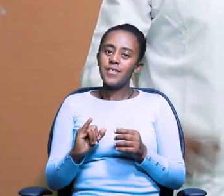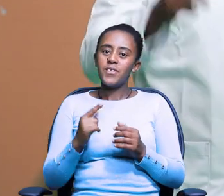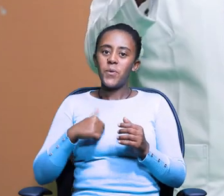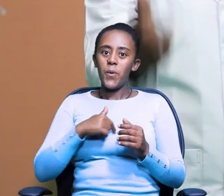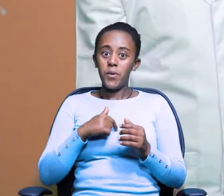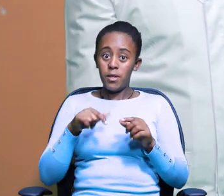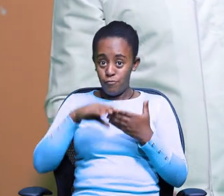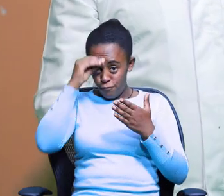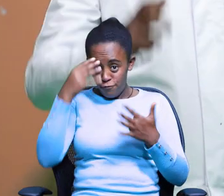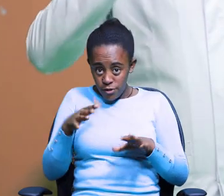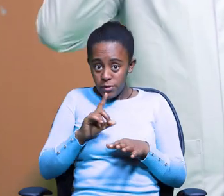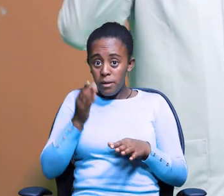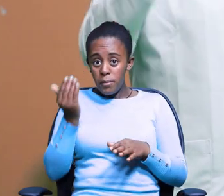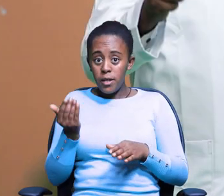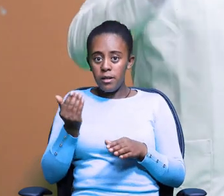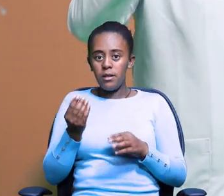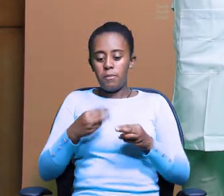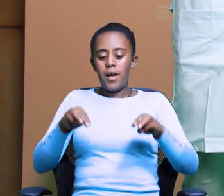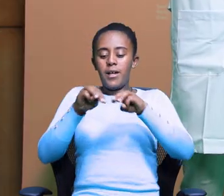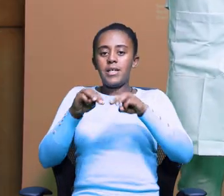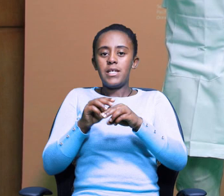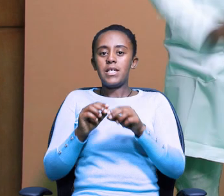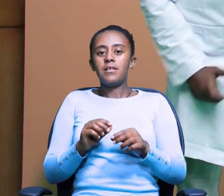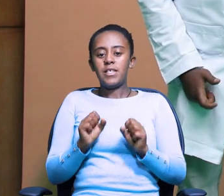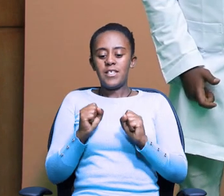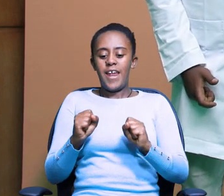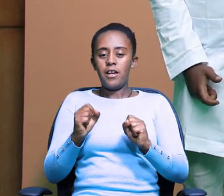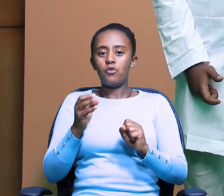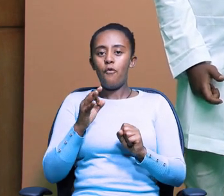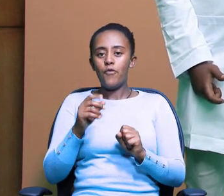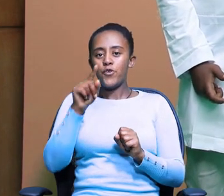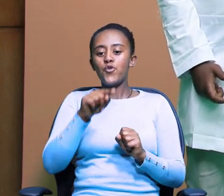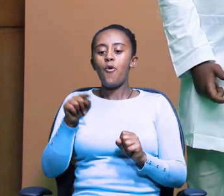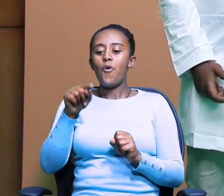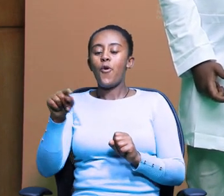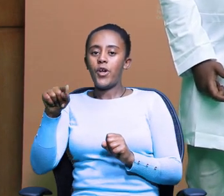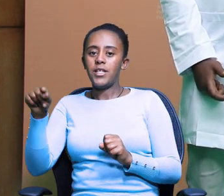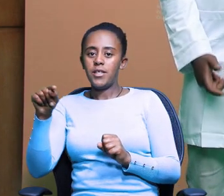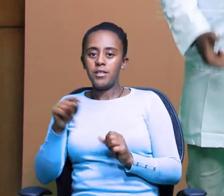we learn today about magnetic field strength of solenoid.